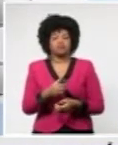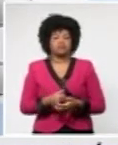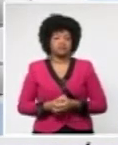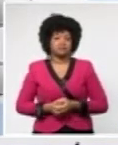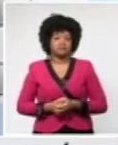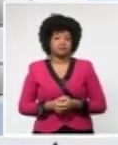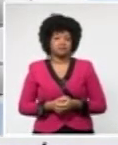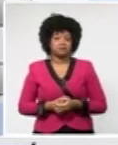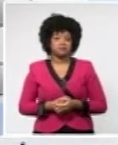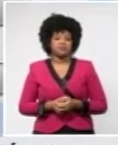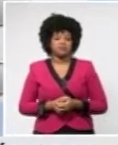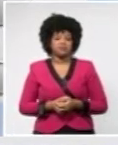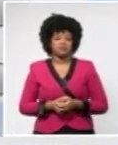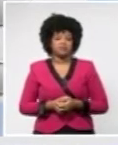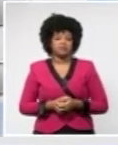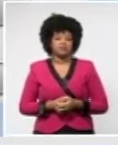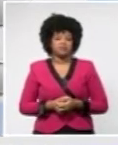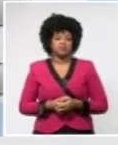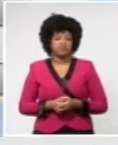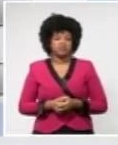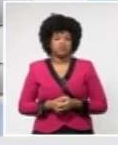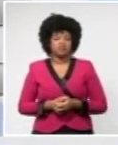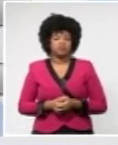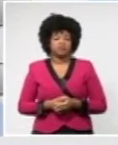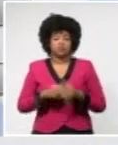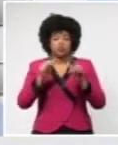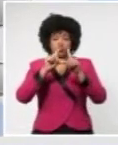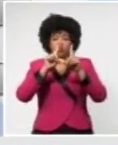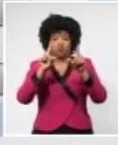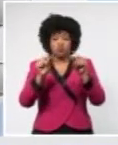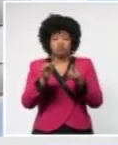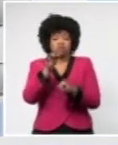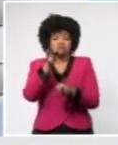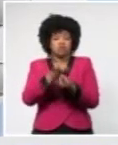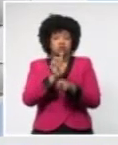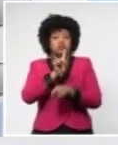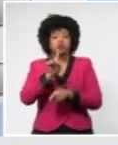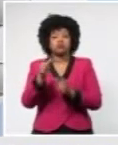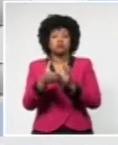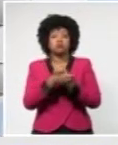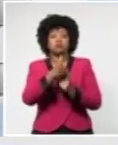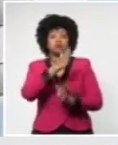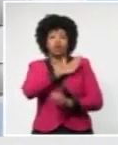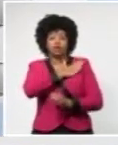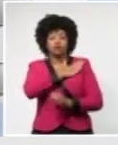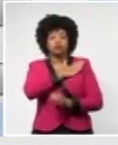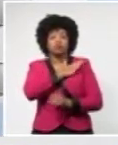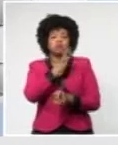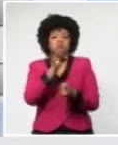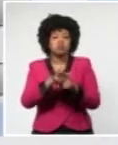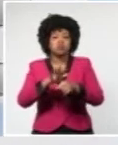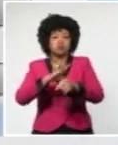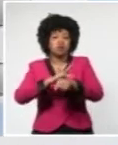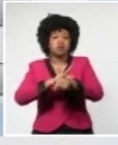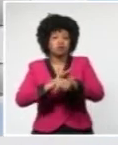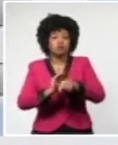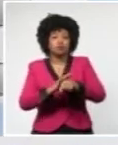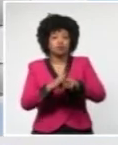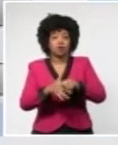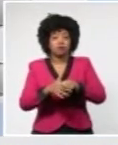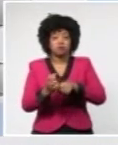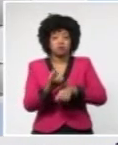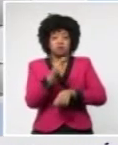Since last March 11, when Cuba began to diagnose the first cases, the island accumulates